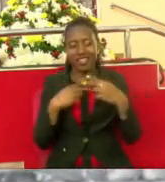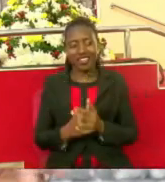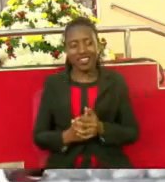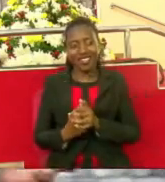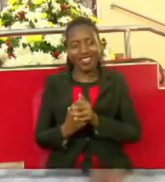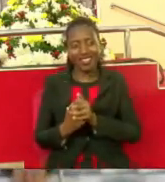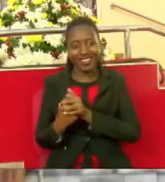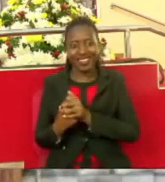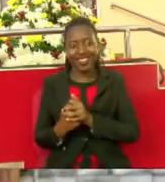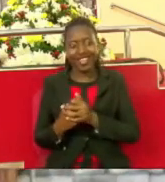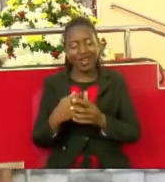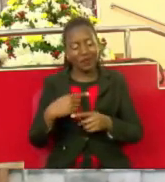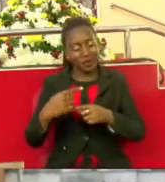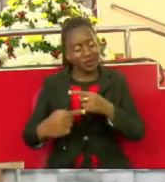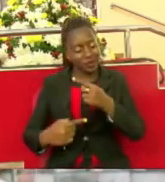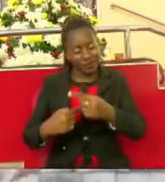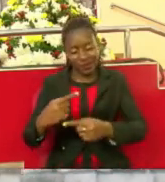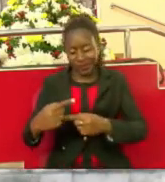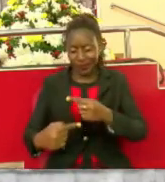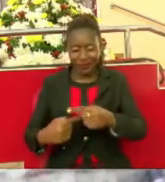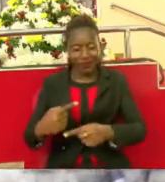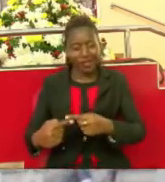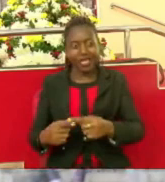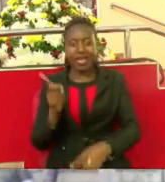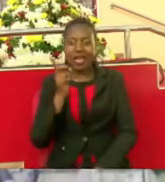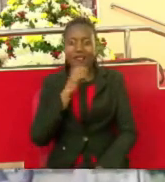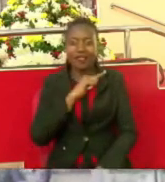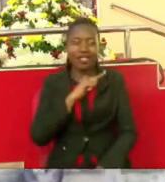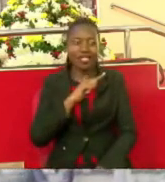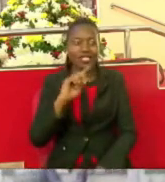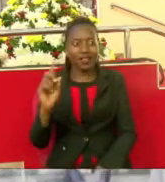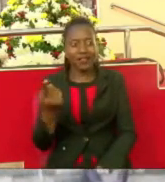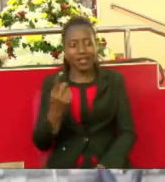And I went on. I finished the first story, the first paragraph.